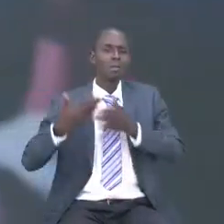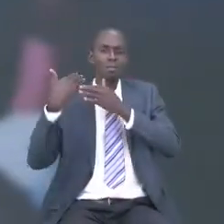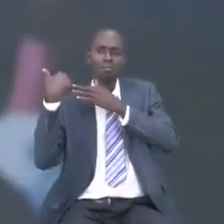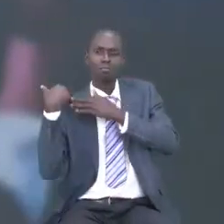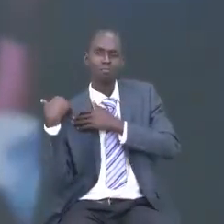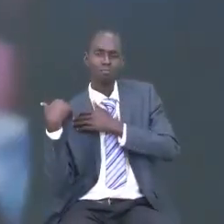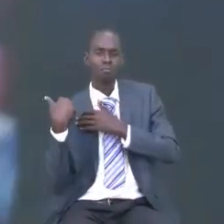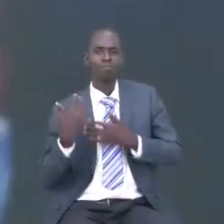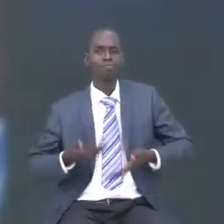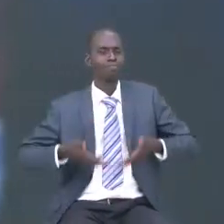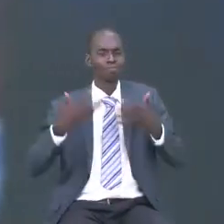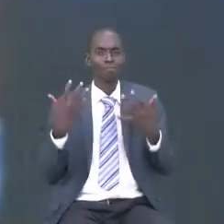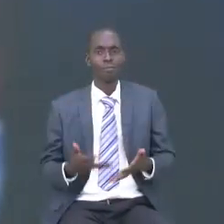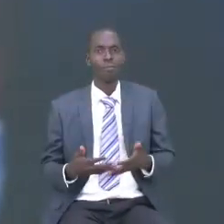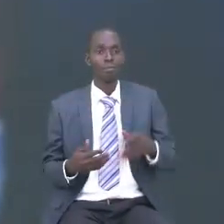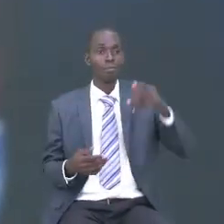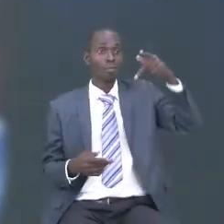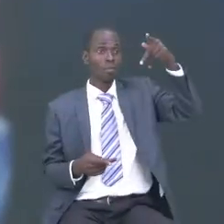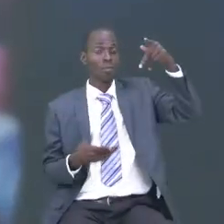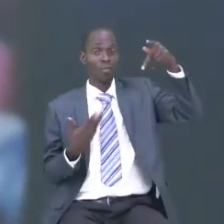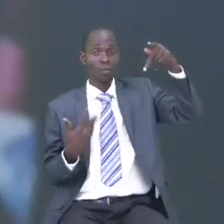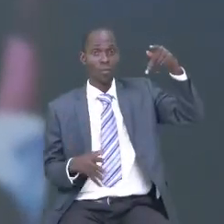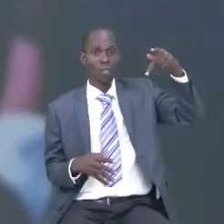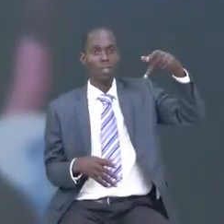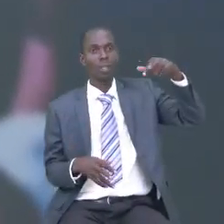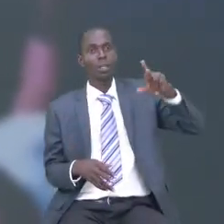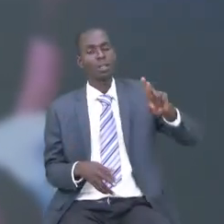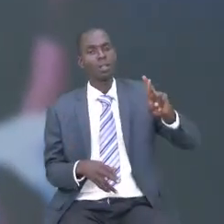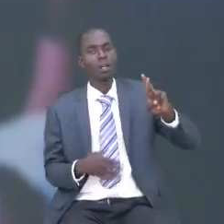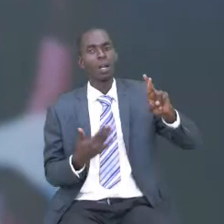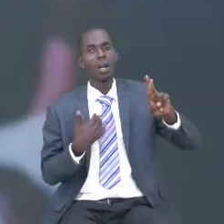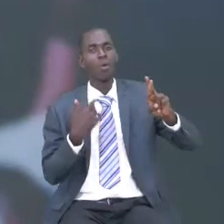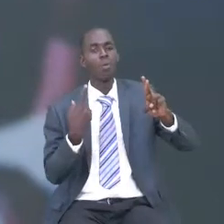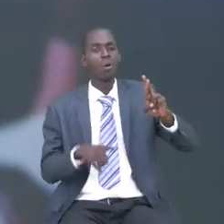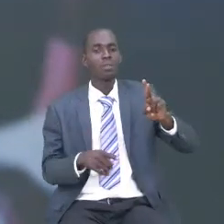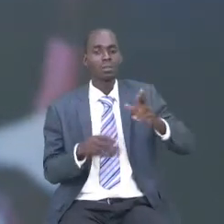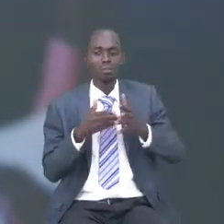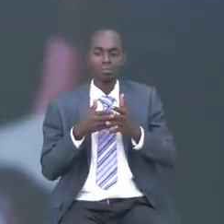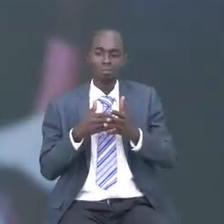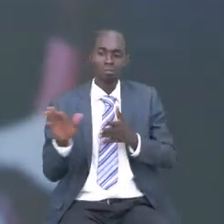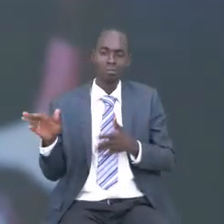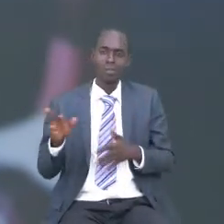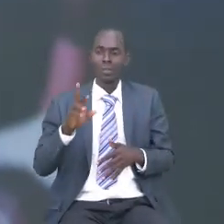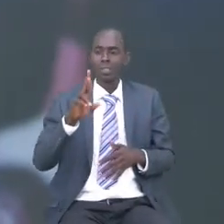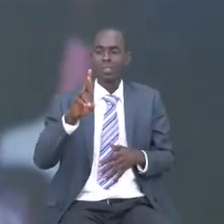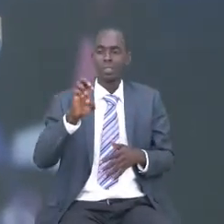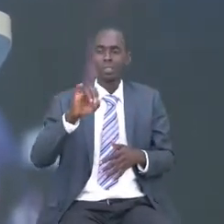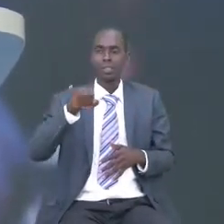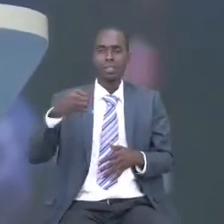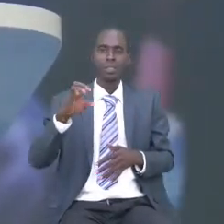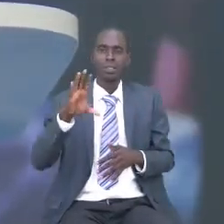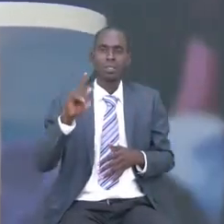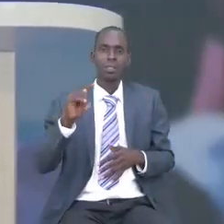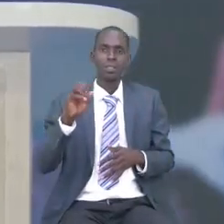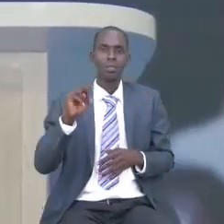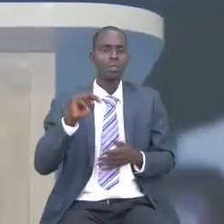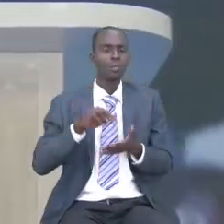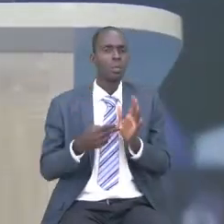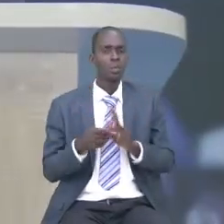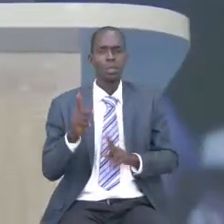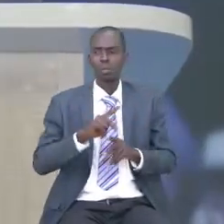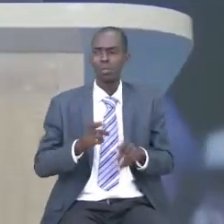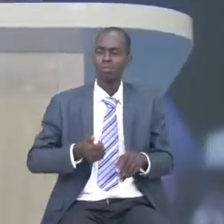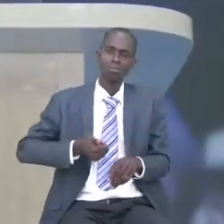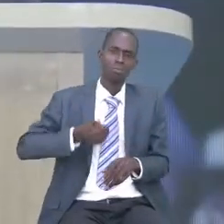he had problem. R, he had rejection. Rejection. And that rejection could